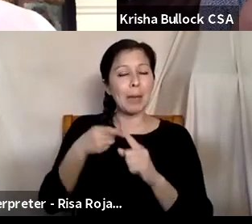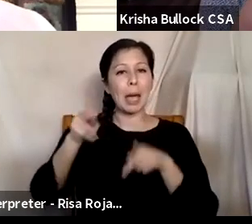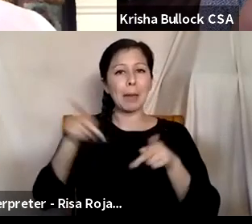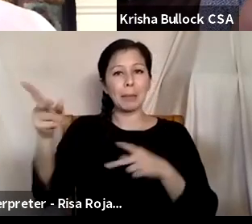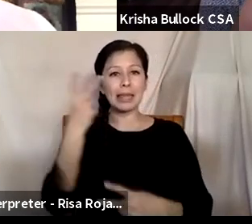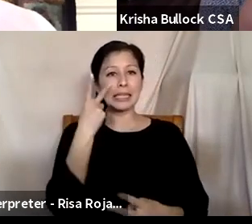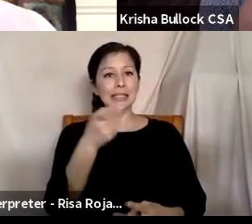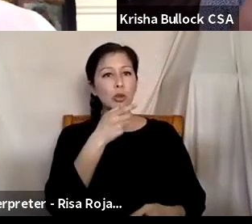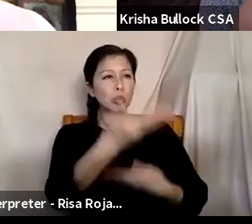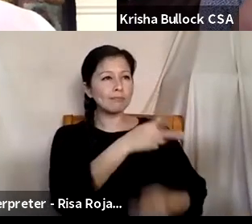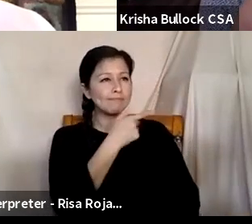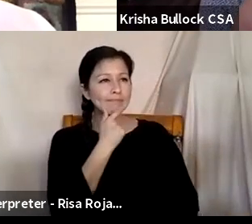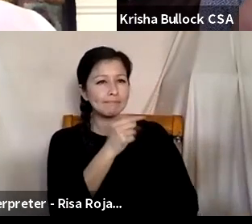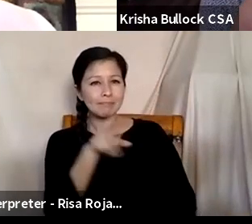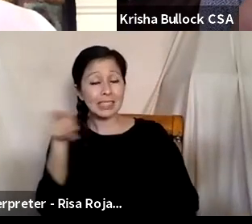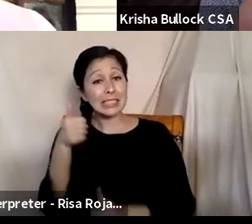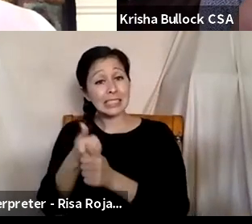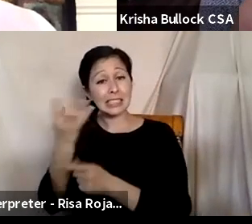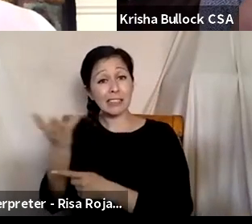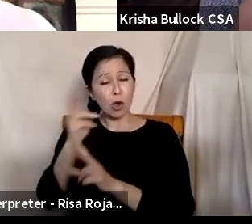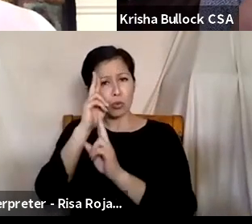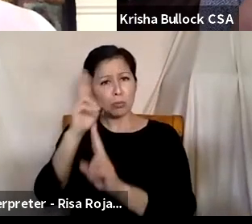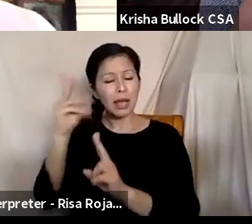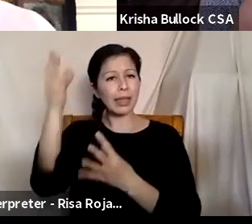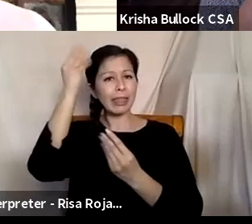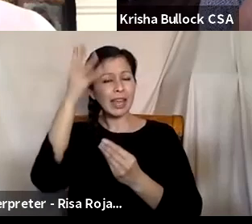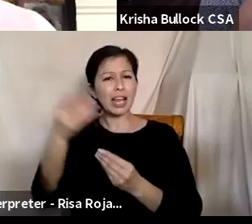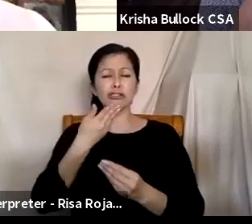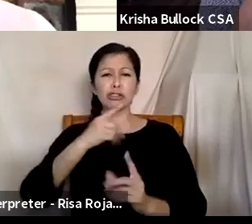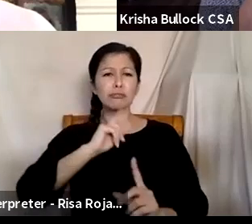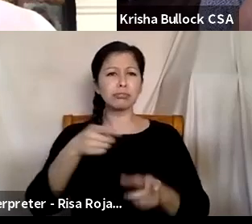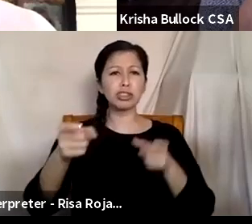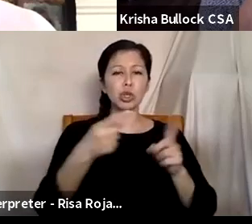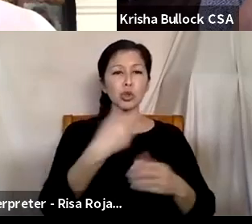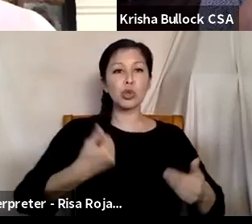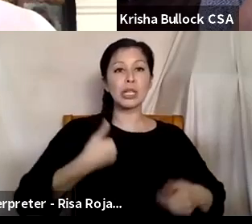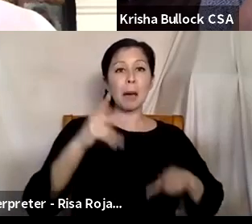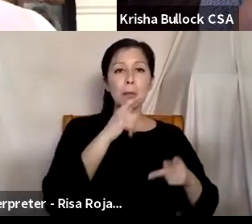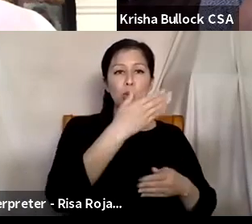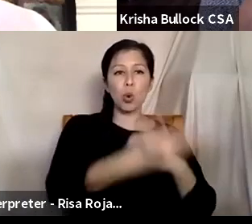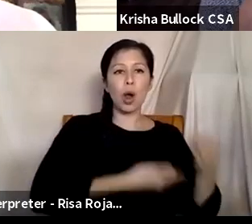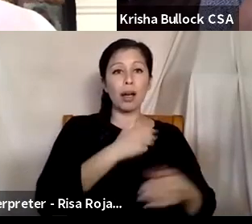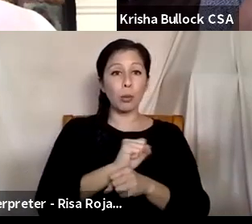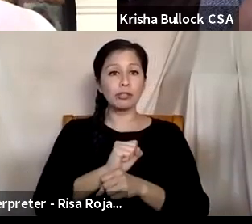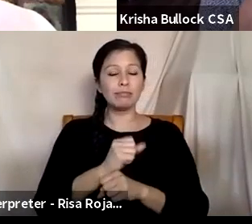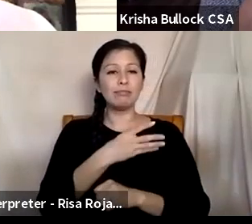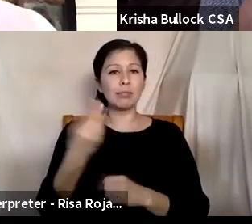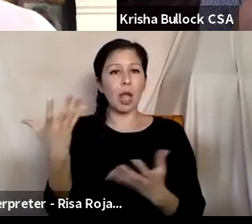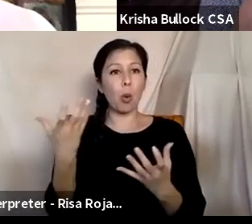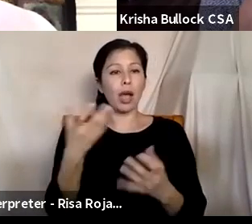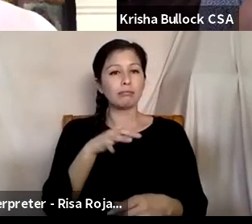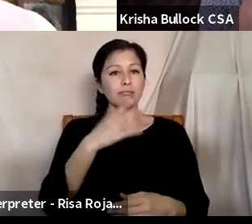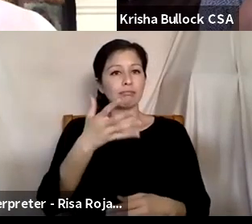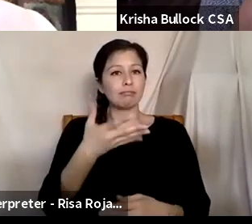they see. They're respectful and thoughtful, and they give great direction to the young people that come in and audition and want to get the